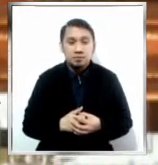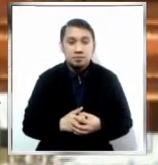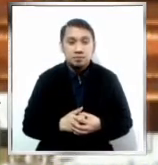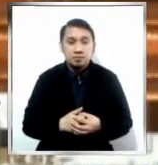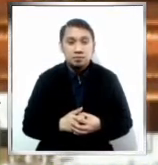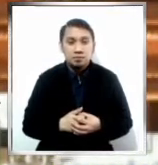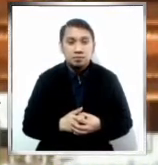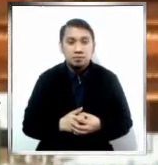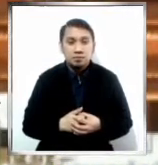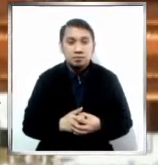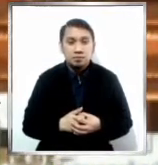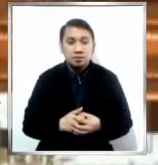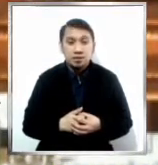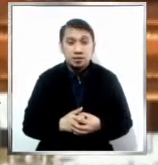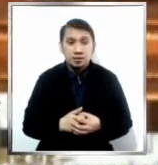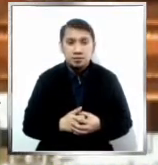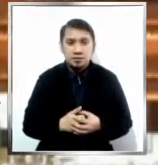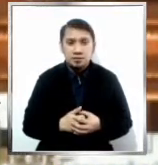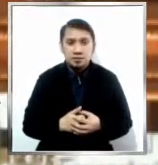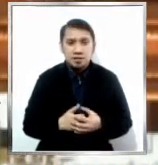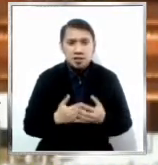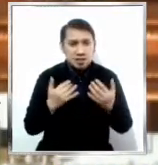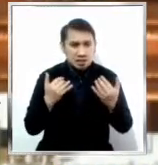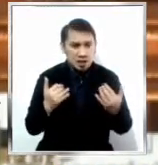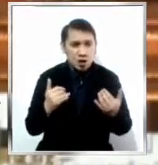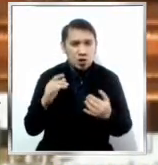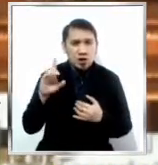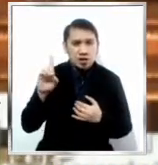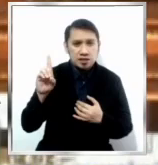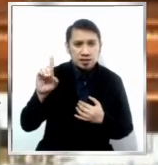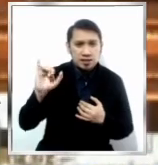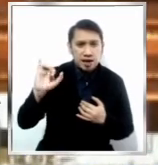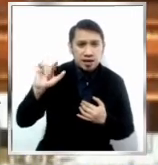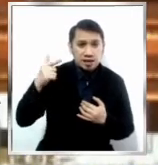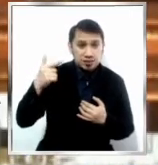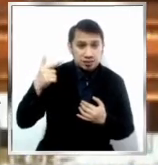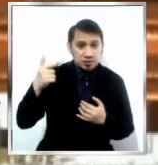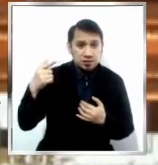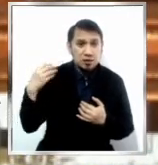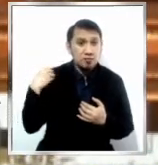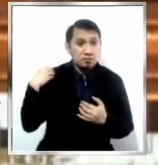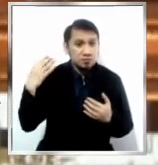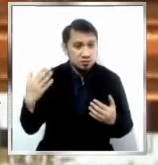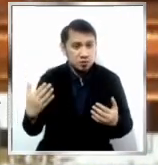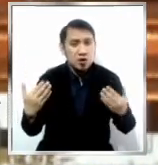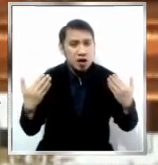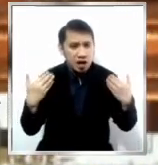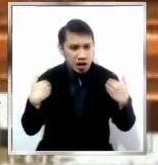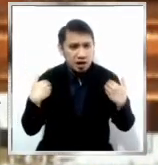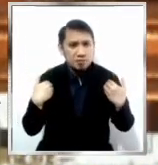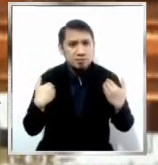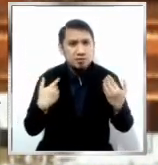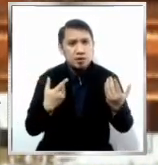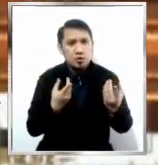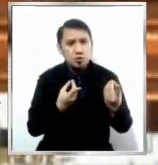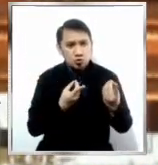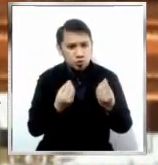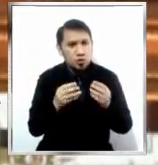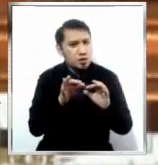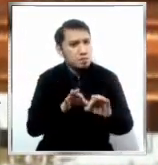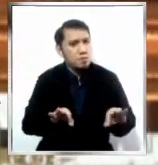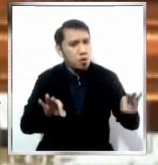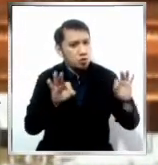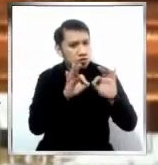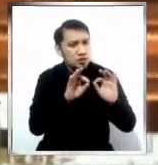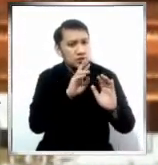Yung local government executives also played a vital role in implementation of antivirus